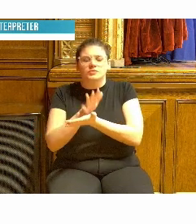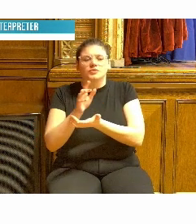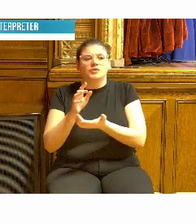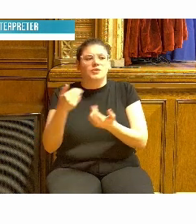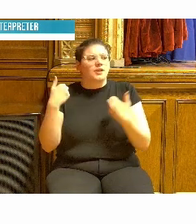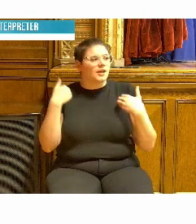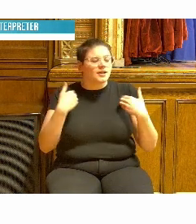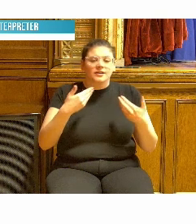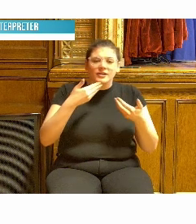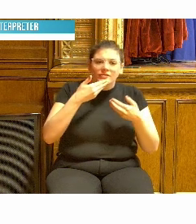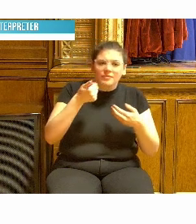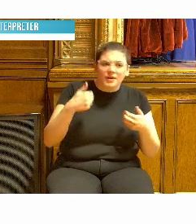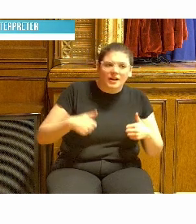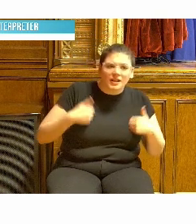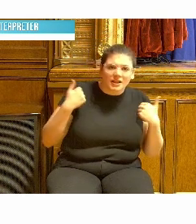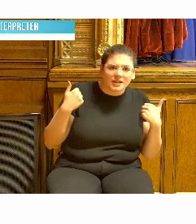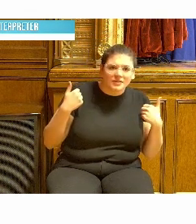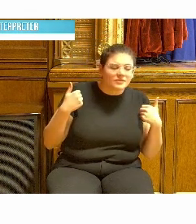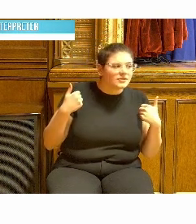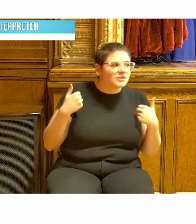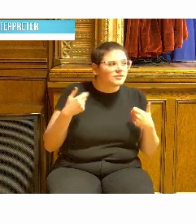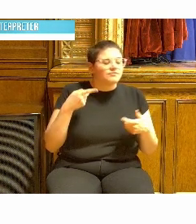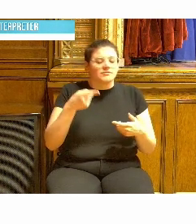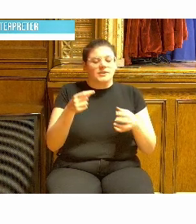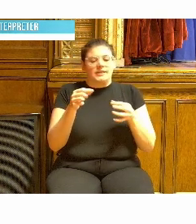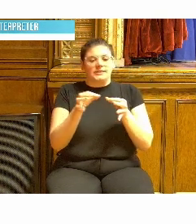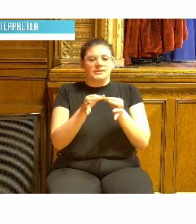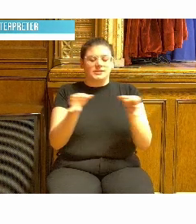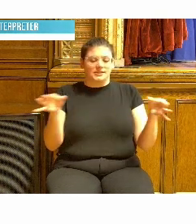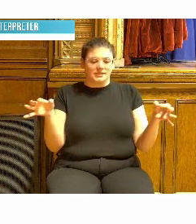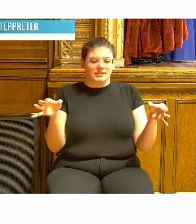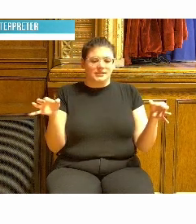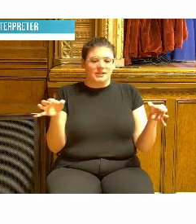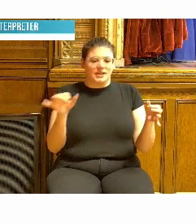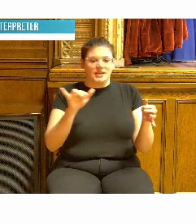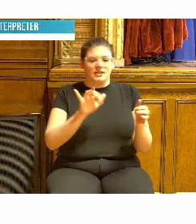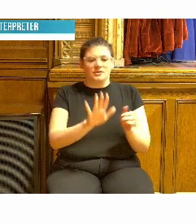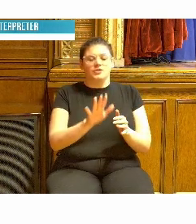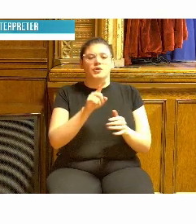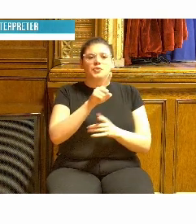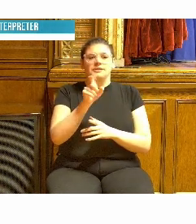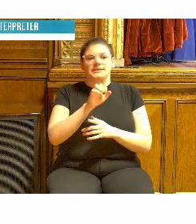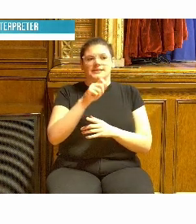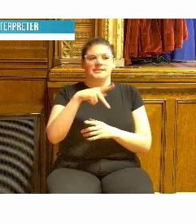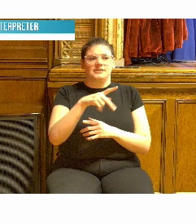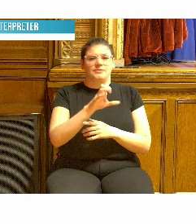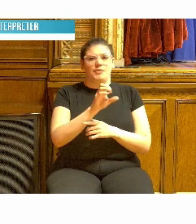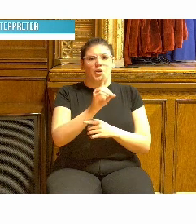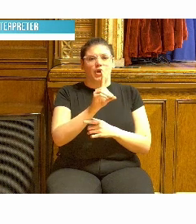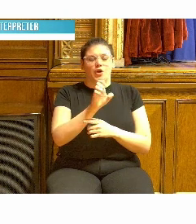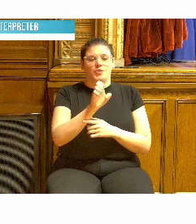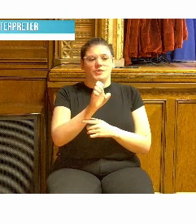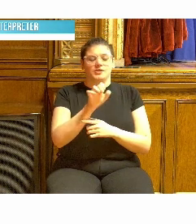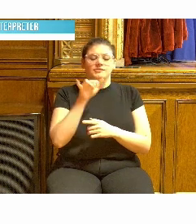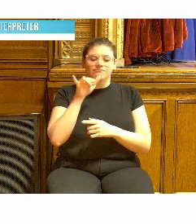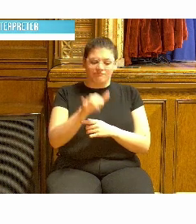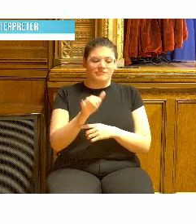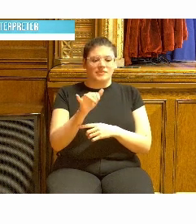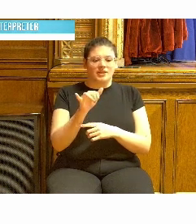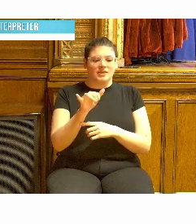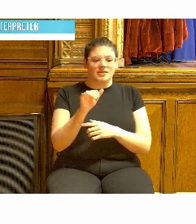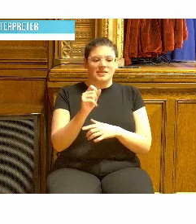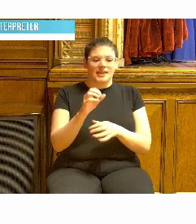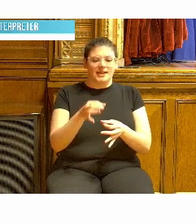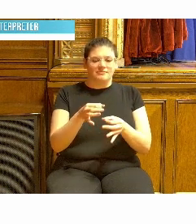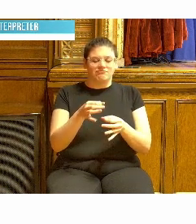better life. There's this saying by your zip code, wherever you're born in, that defines who